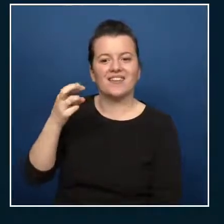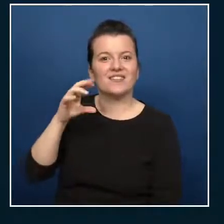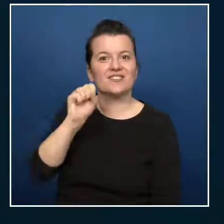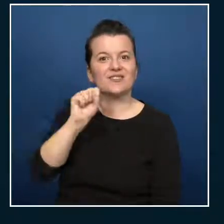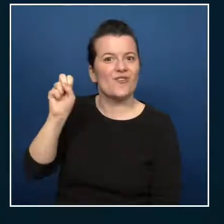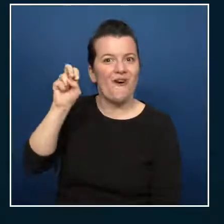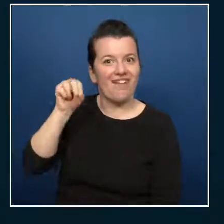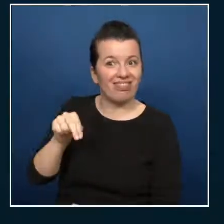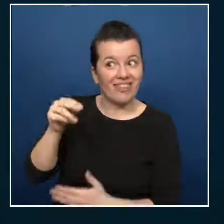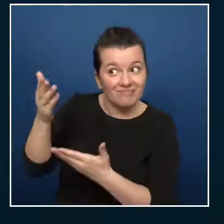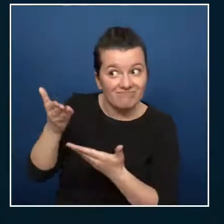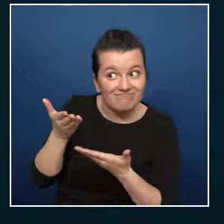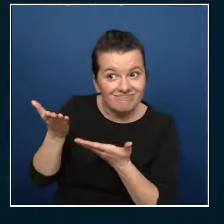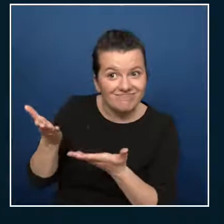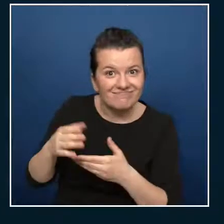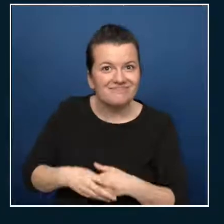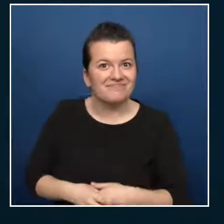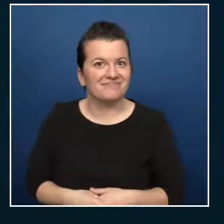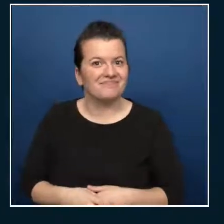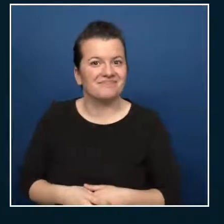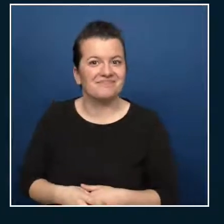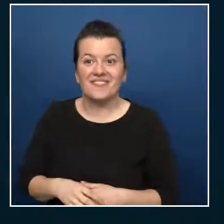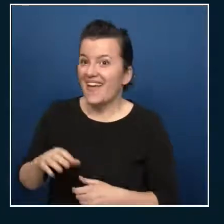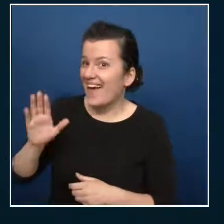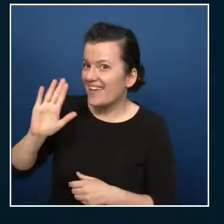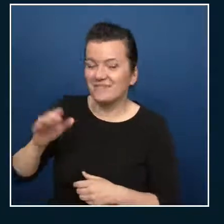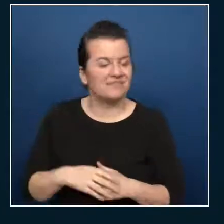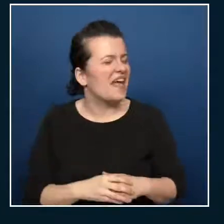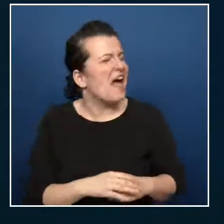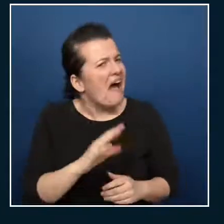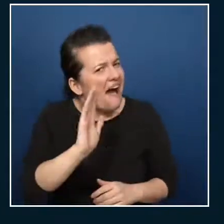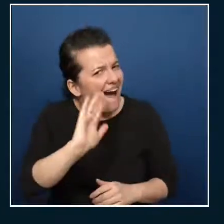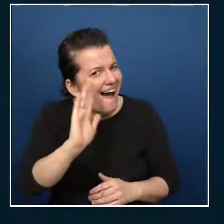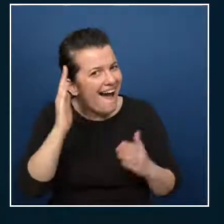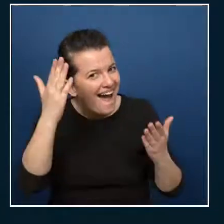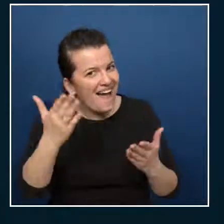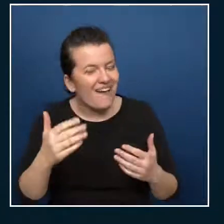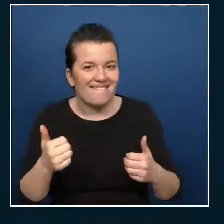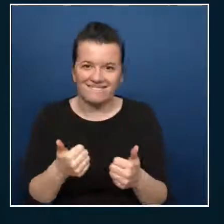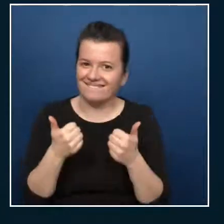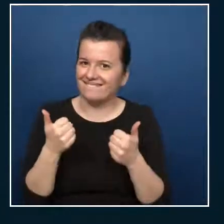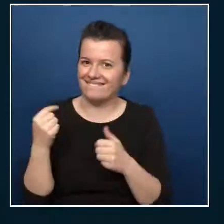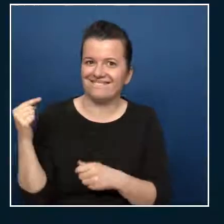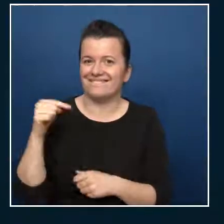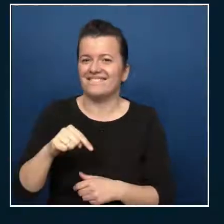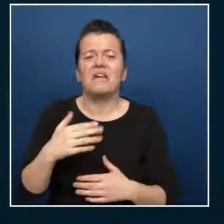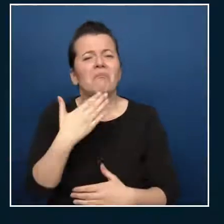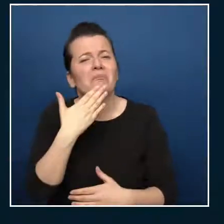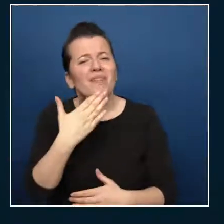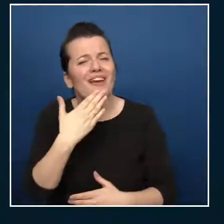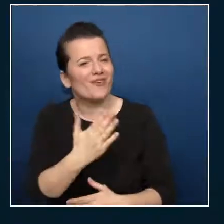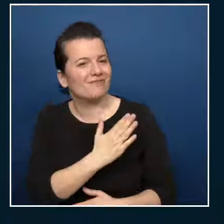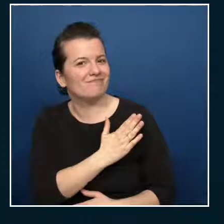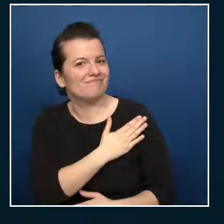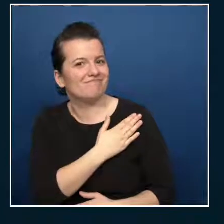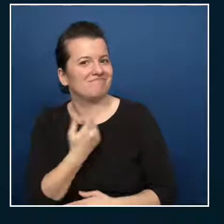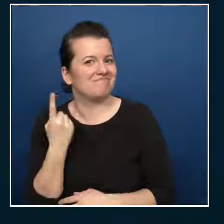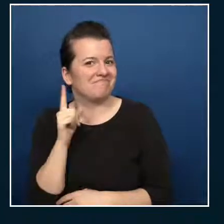Hi, Jonah. Hi. Hey, Jonah. Hi, everyone. Yes, great to be here. Thank you for inviting me to